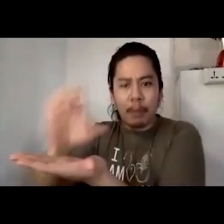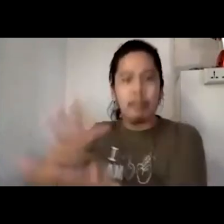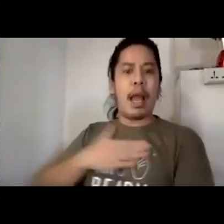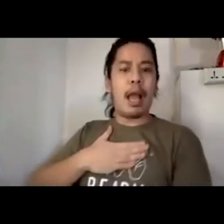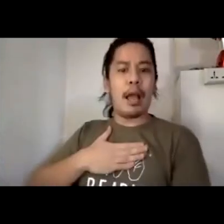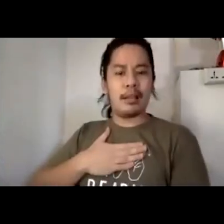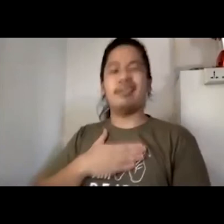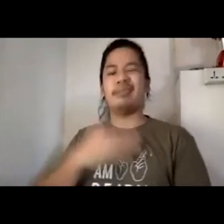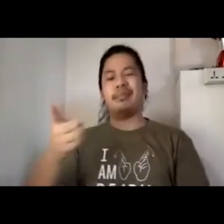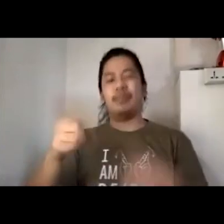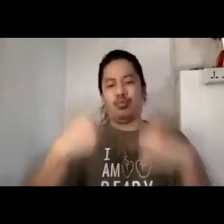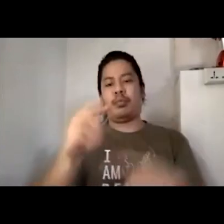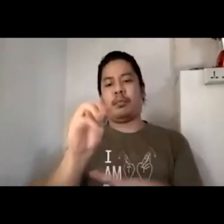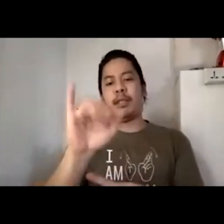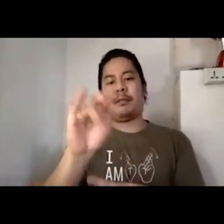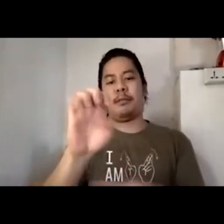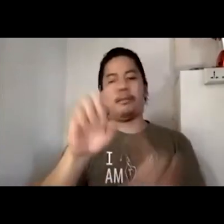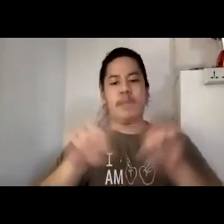mine.